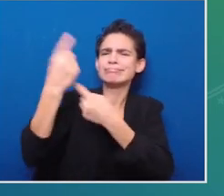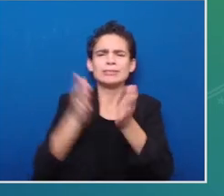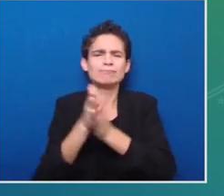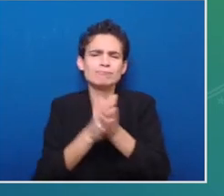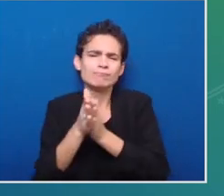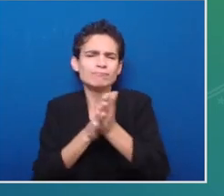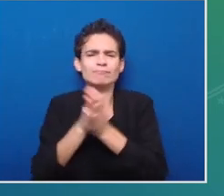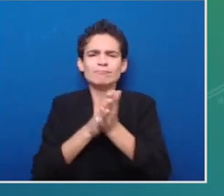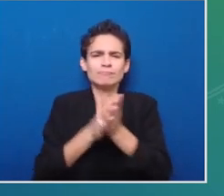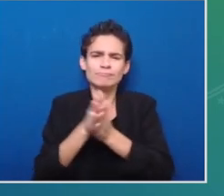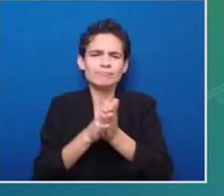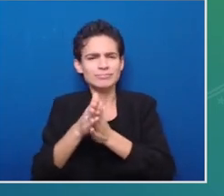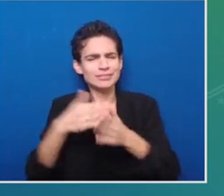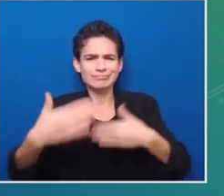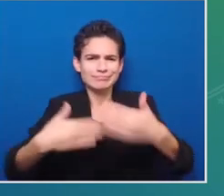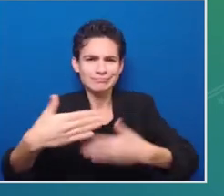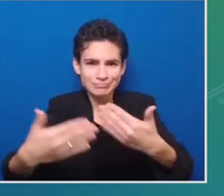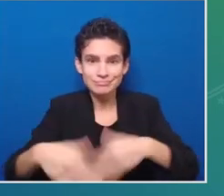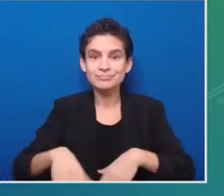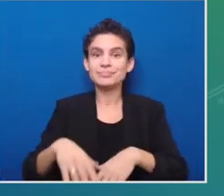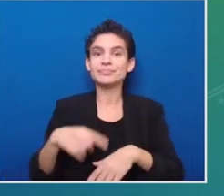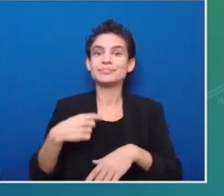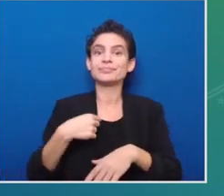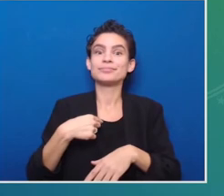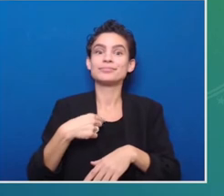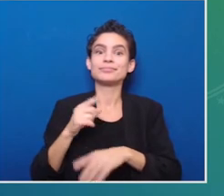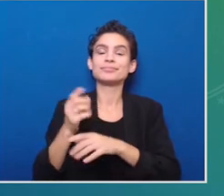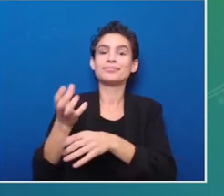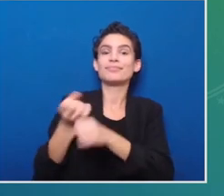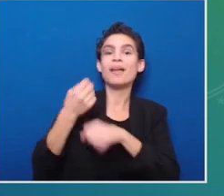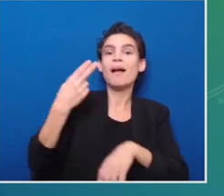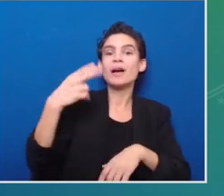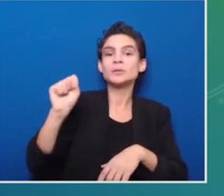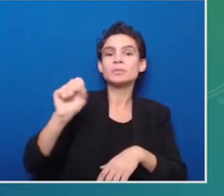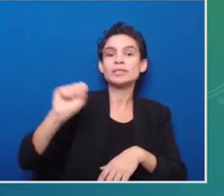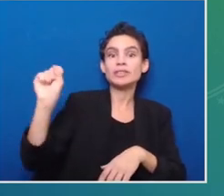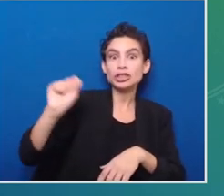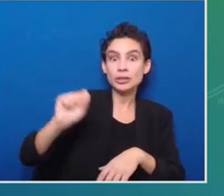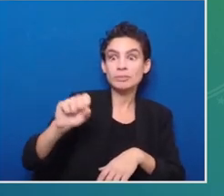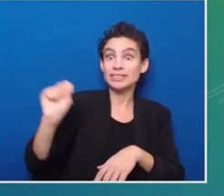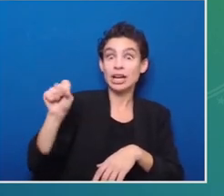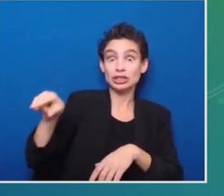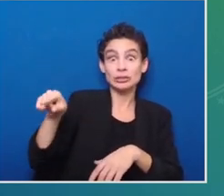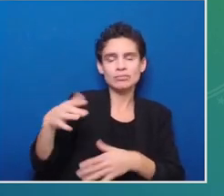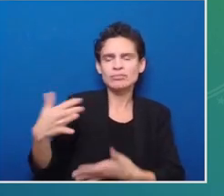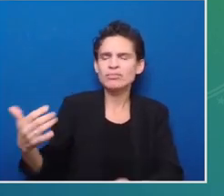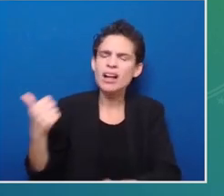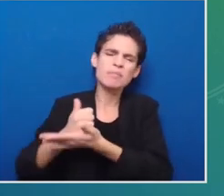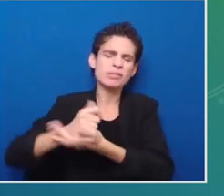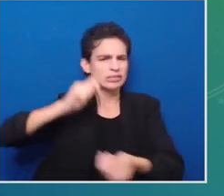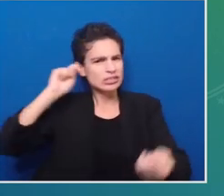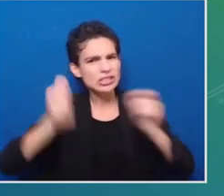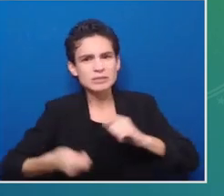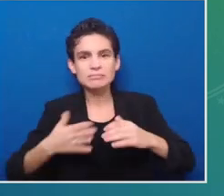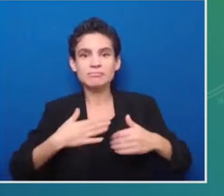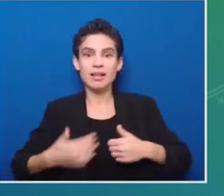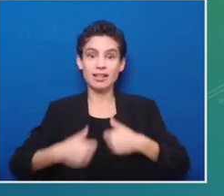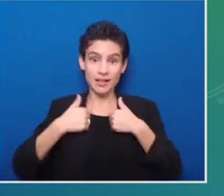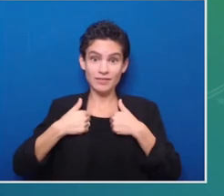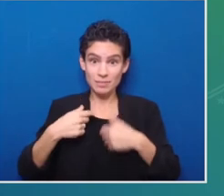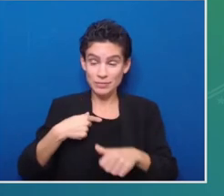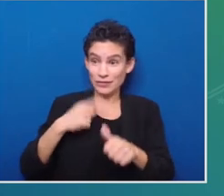journey. I earned a high school scholarship that changed the course of my life. I became the first person in